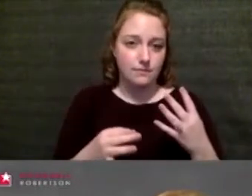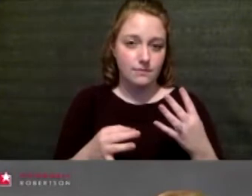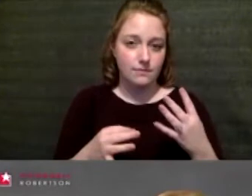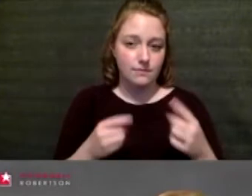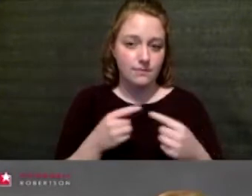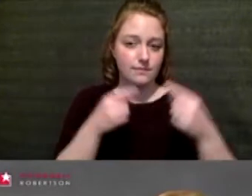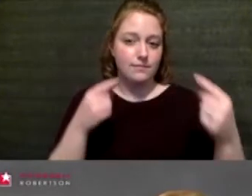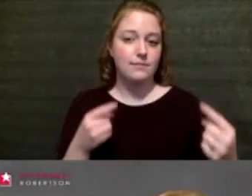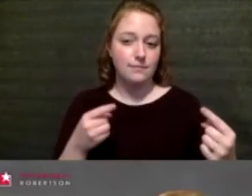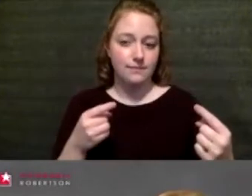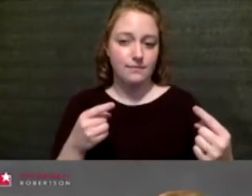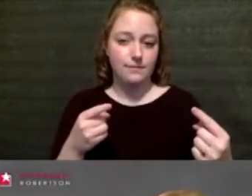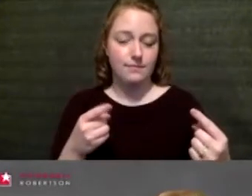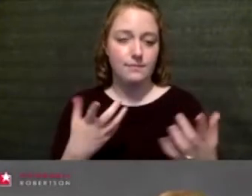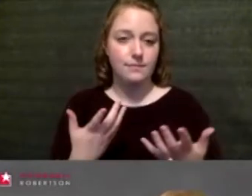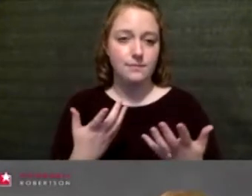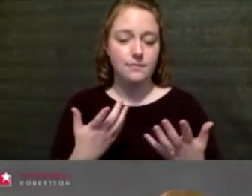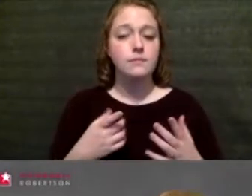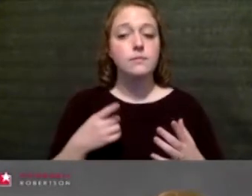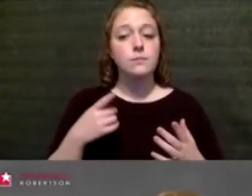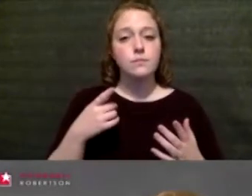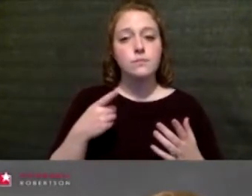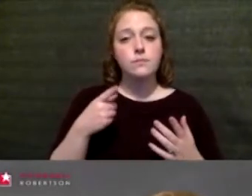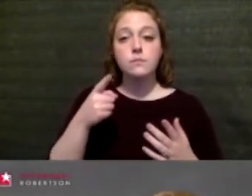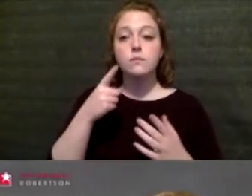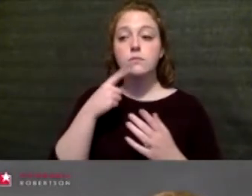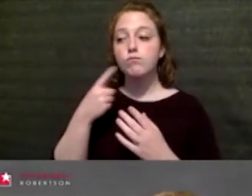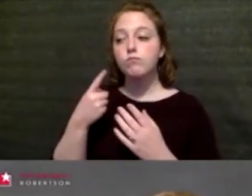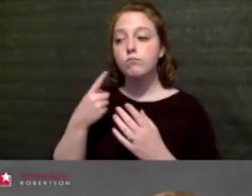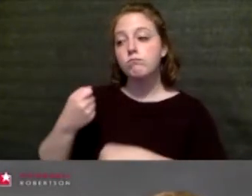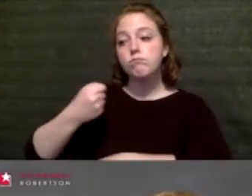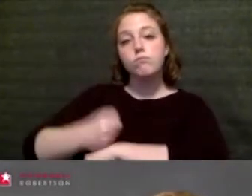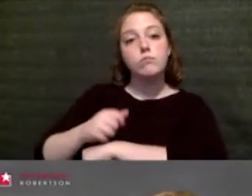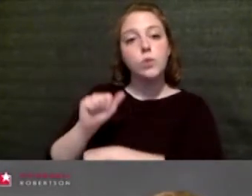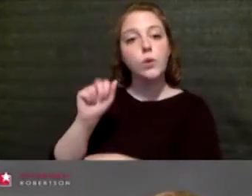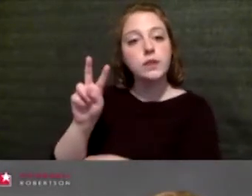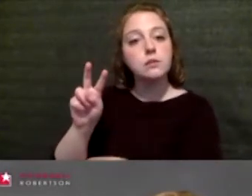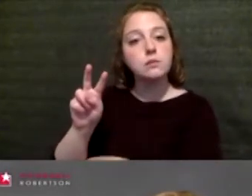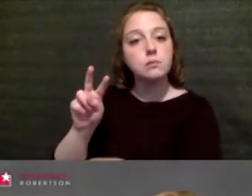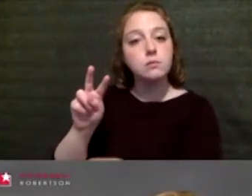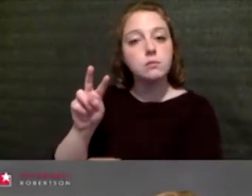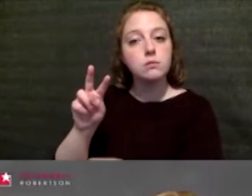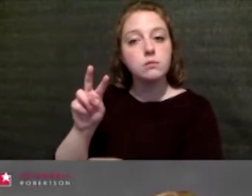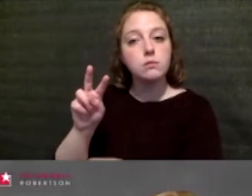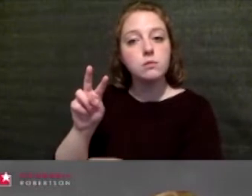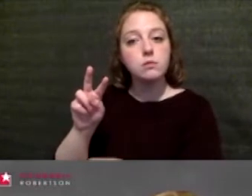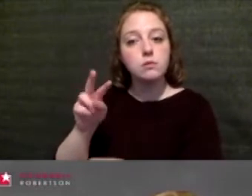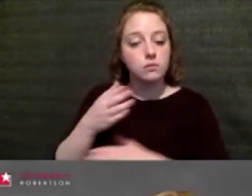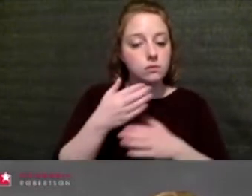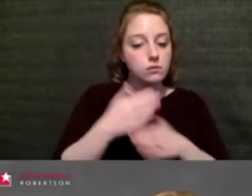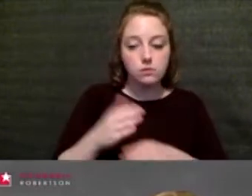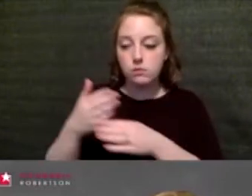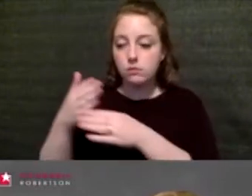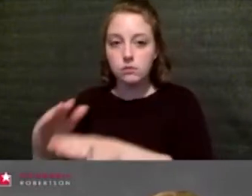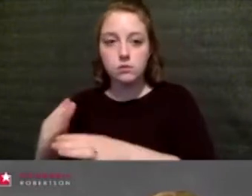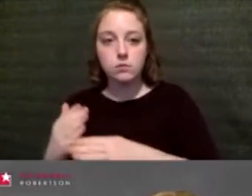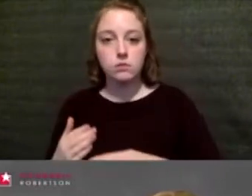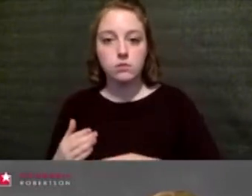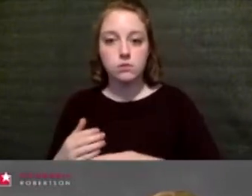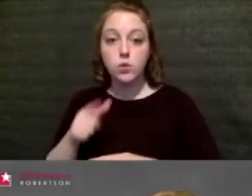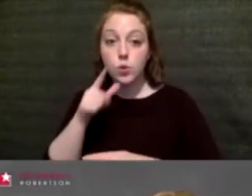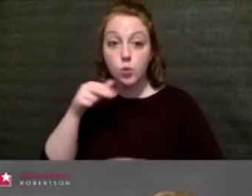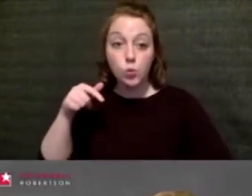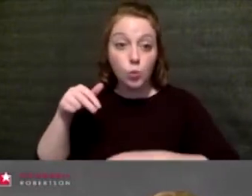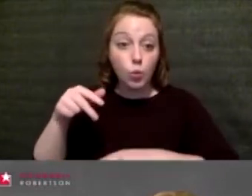And so when you're saying, let's close down Alta Vista and let's take, make all the kids that walk to Alta